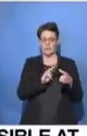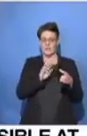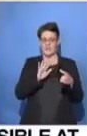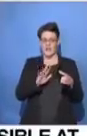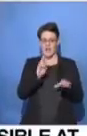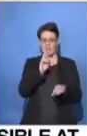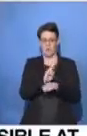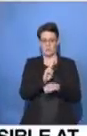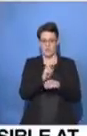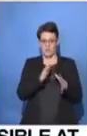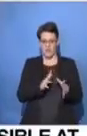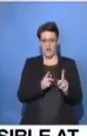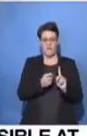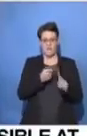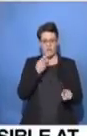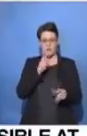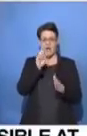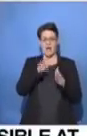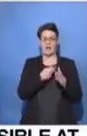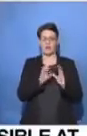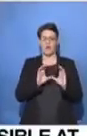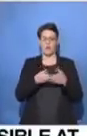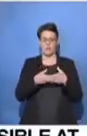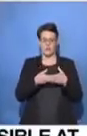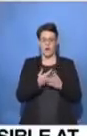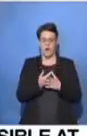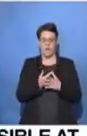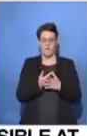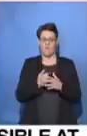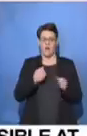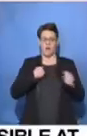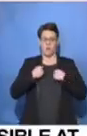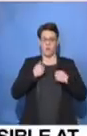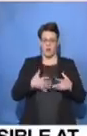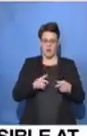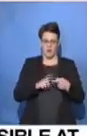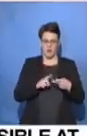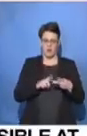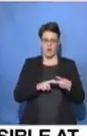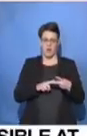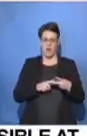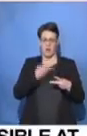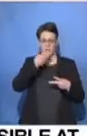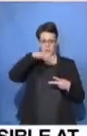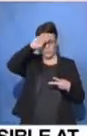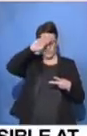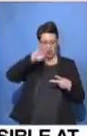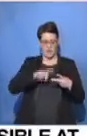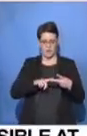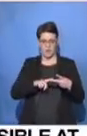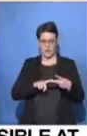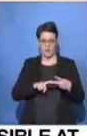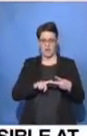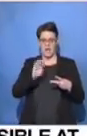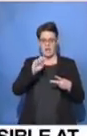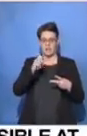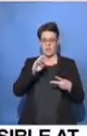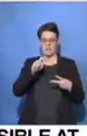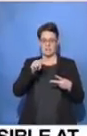25 observers from the electoral commissions of Angola, Botswana,